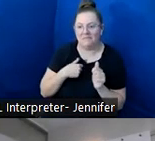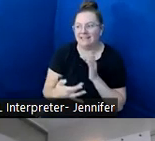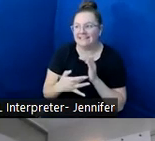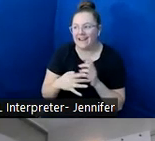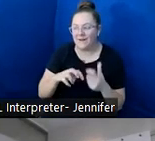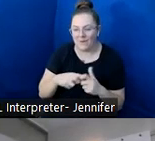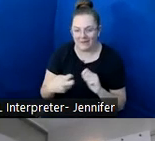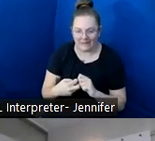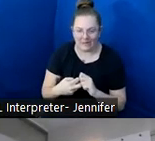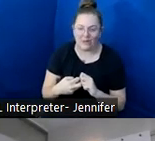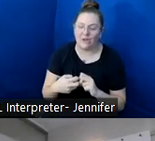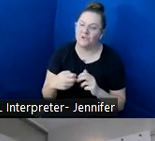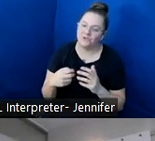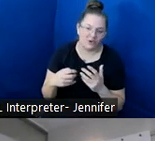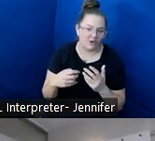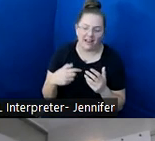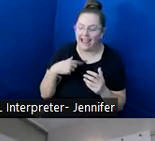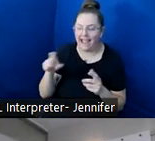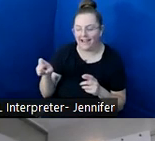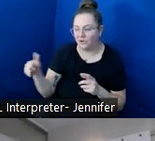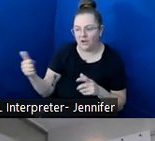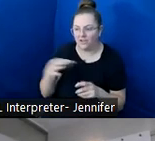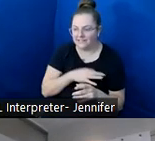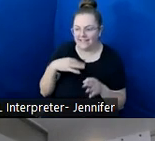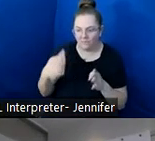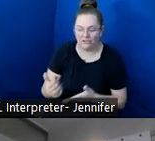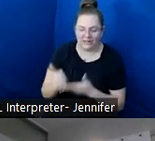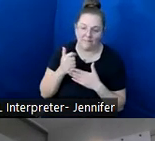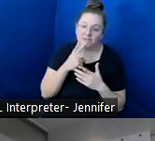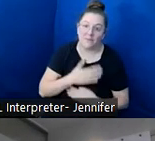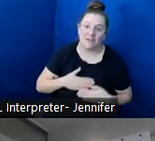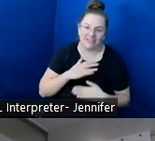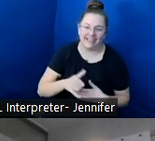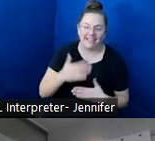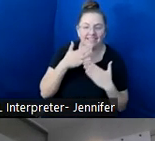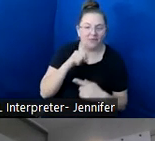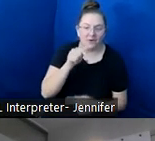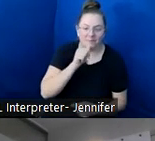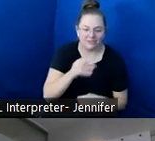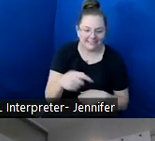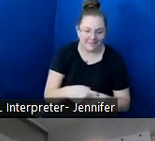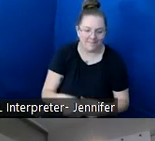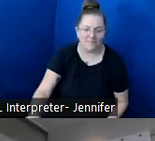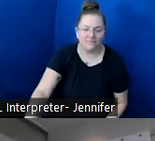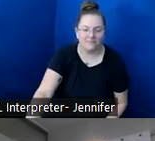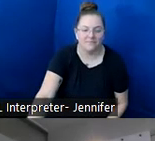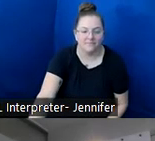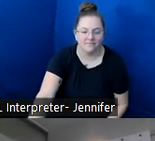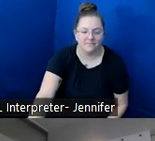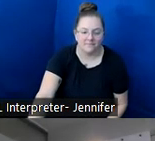difficulties, which it took a staff person to help me out. I appreciate it. Thank you for your patience and time.